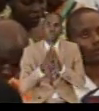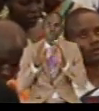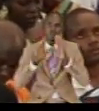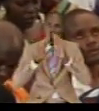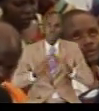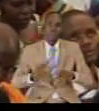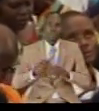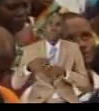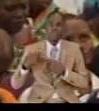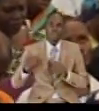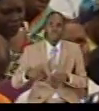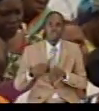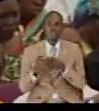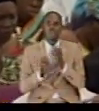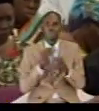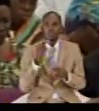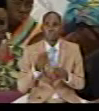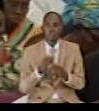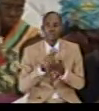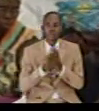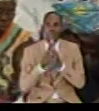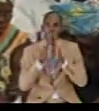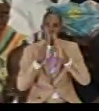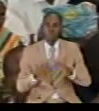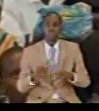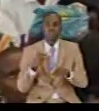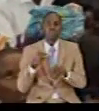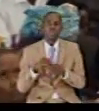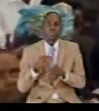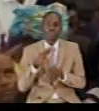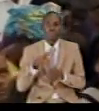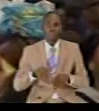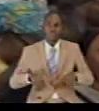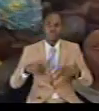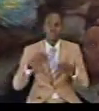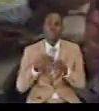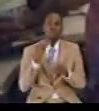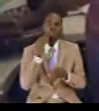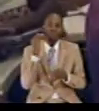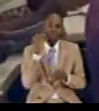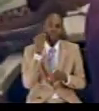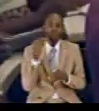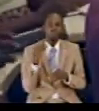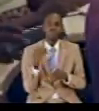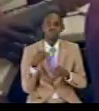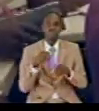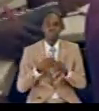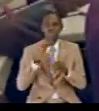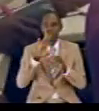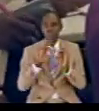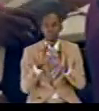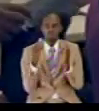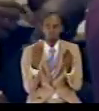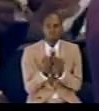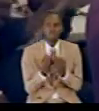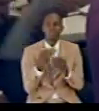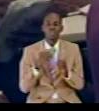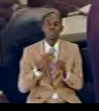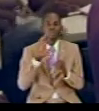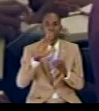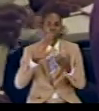soul. Peace at home. Peace in your neighborhood. Peace in your